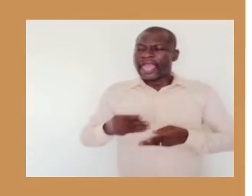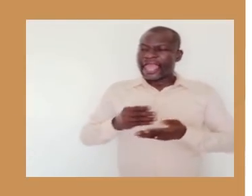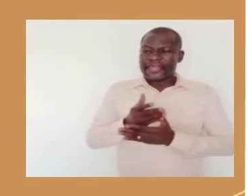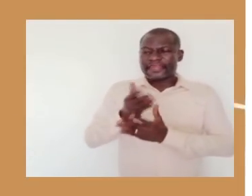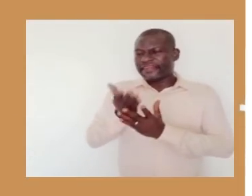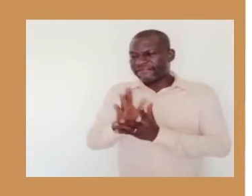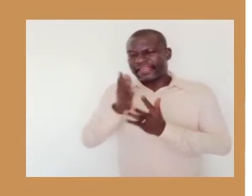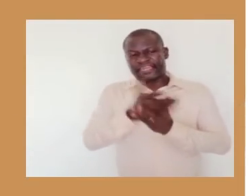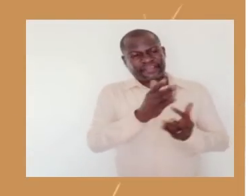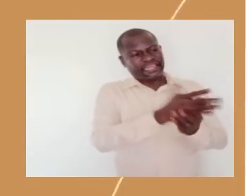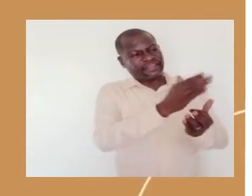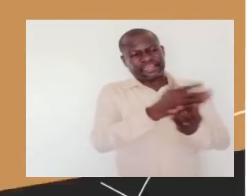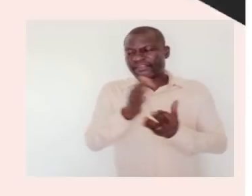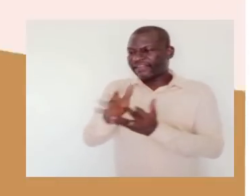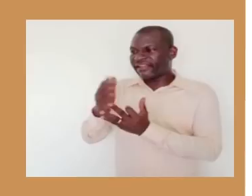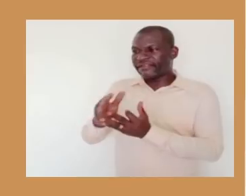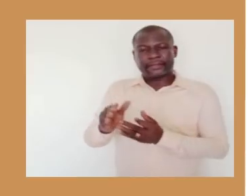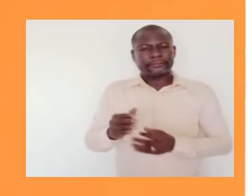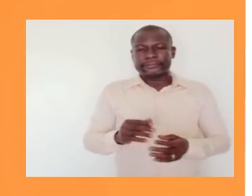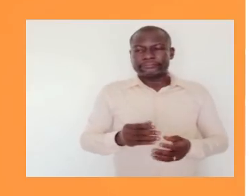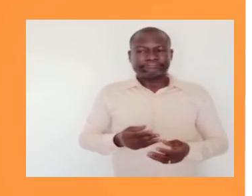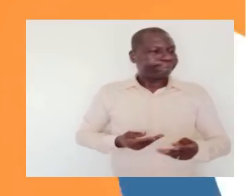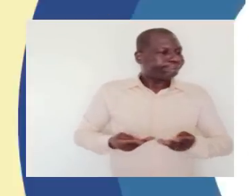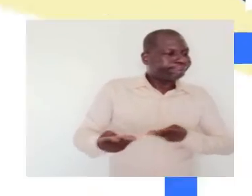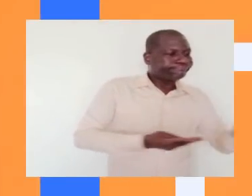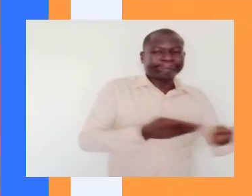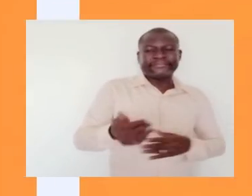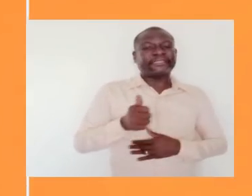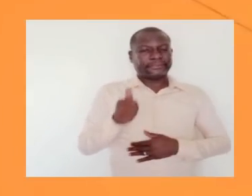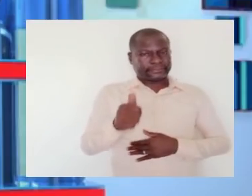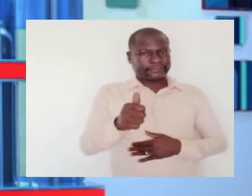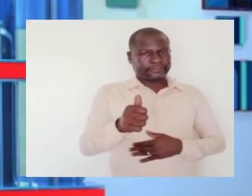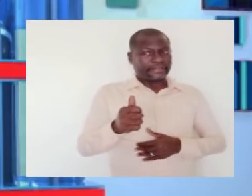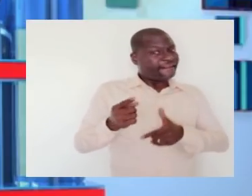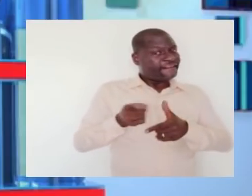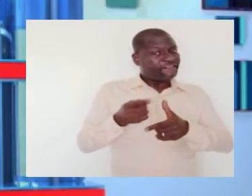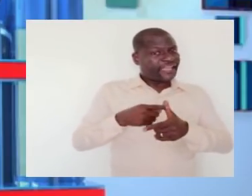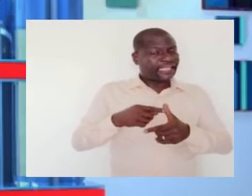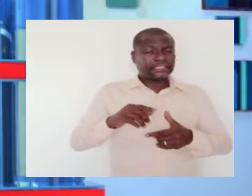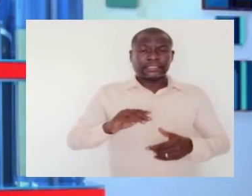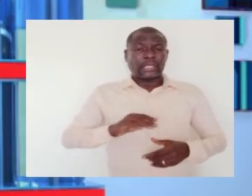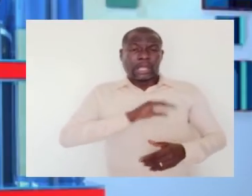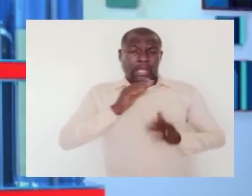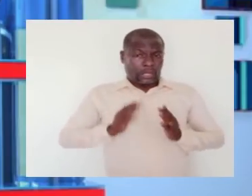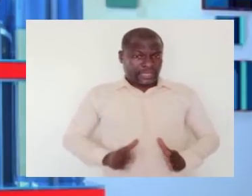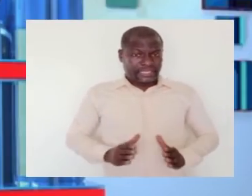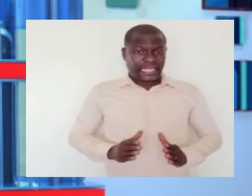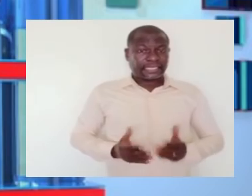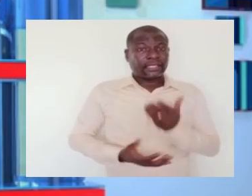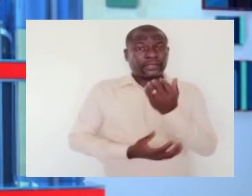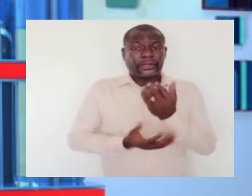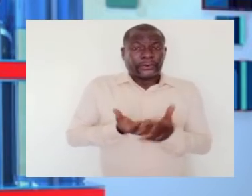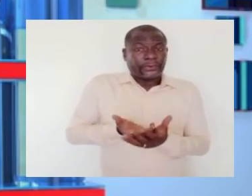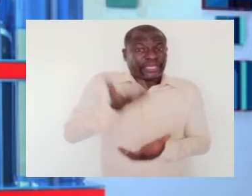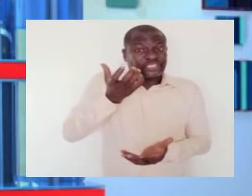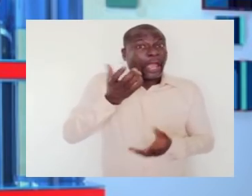them among all as anyone had need. Wasi a Christopher edi kano, omo omo yesika fo